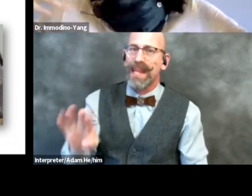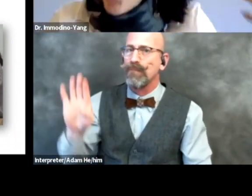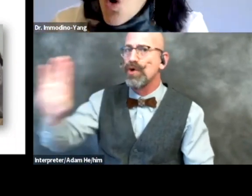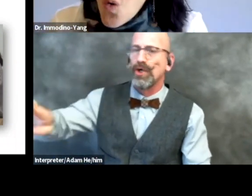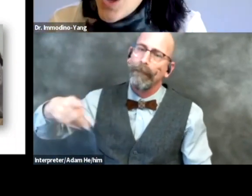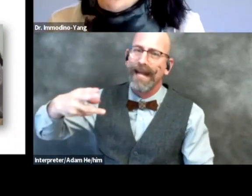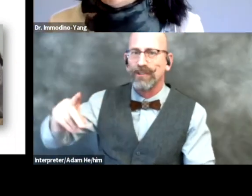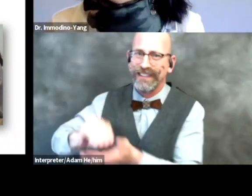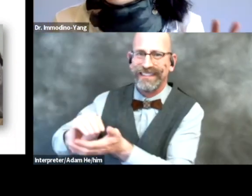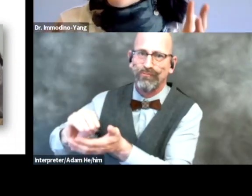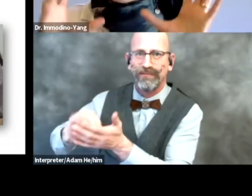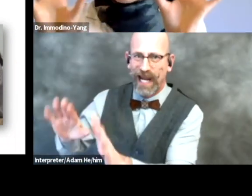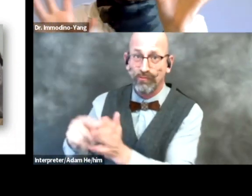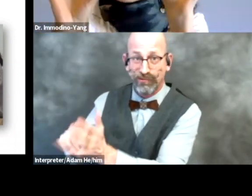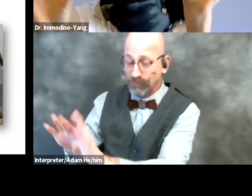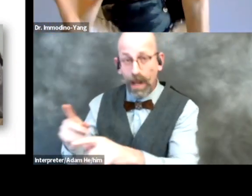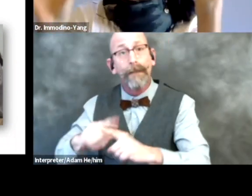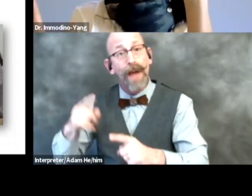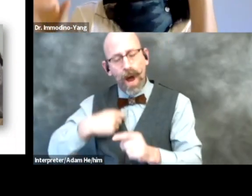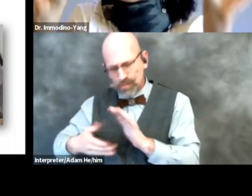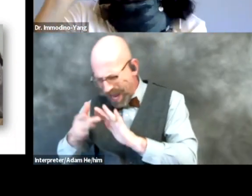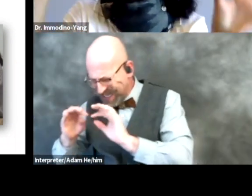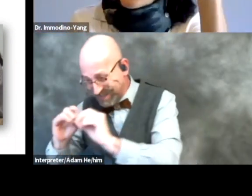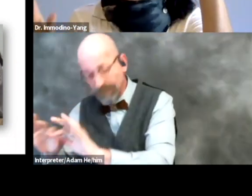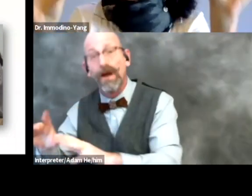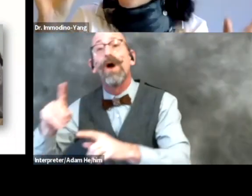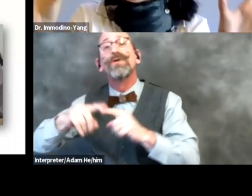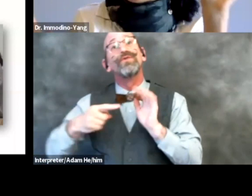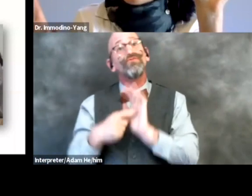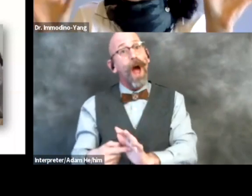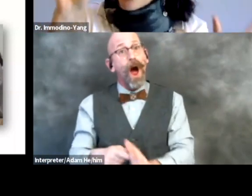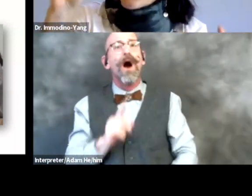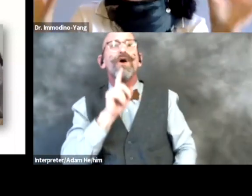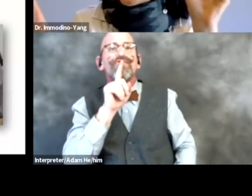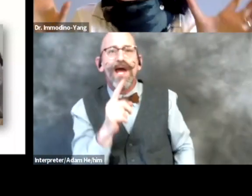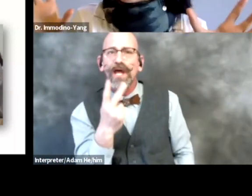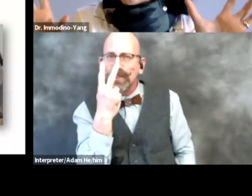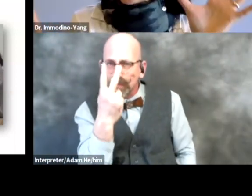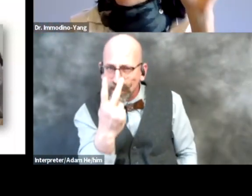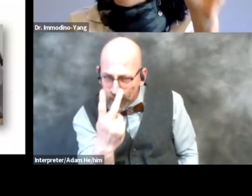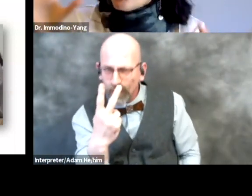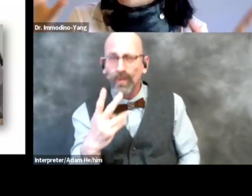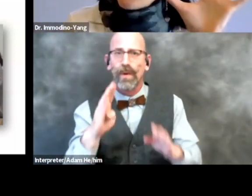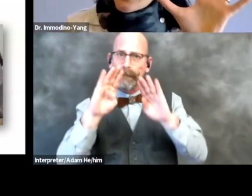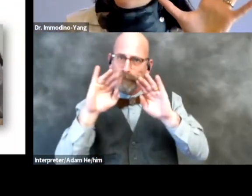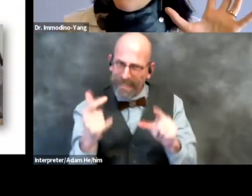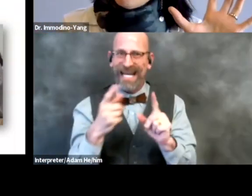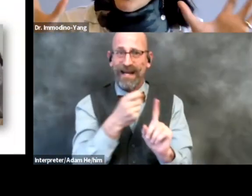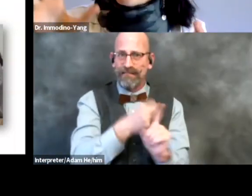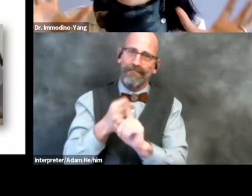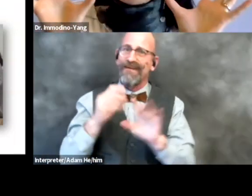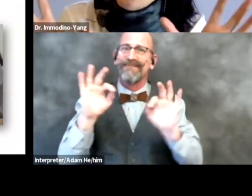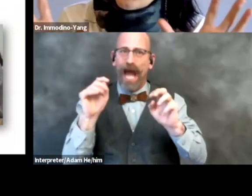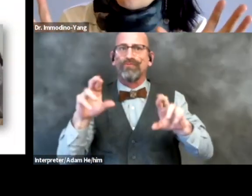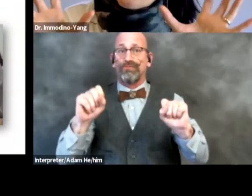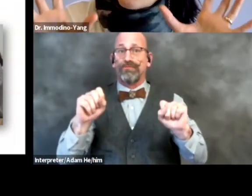to show that there are actually two big factors in those data, the ways that kids are talking, and those two things